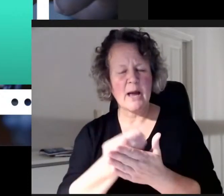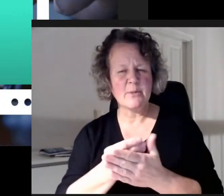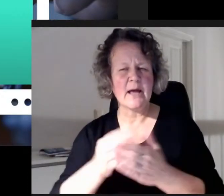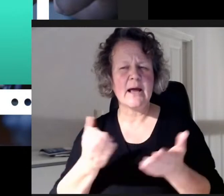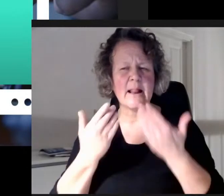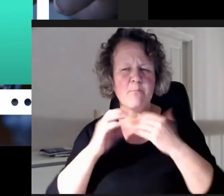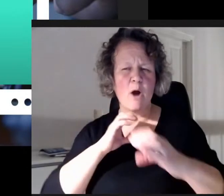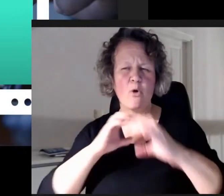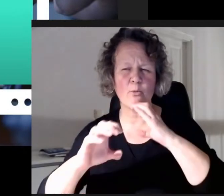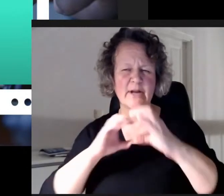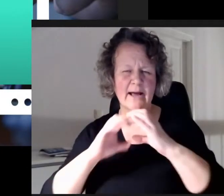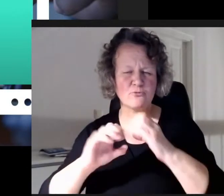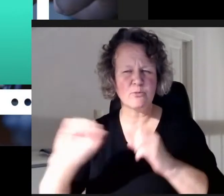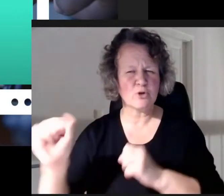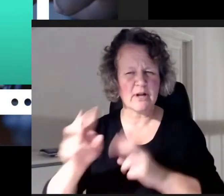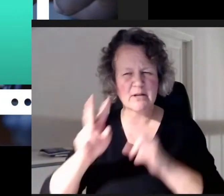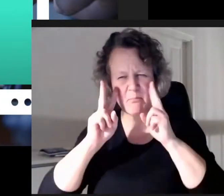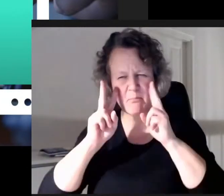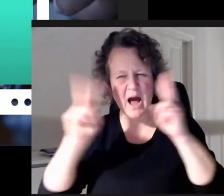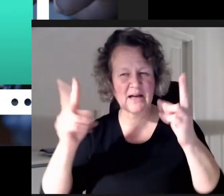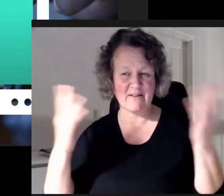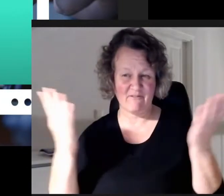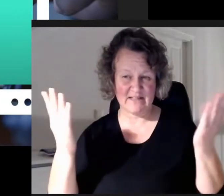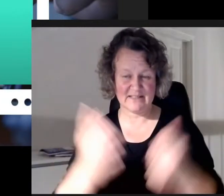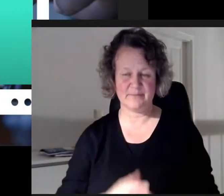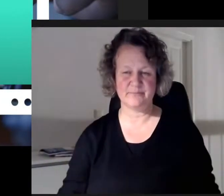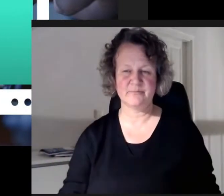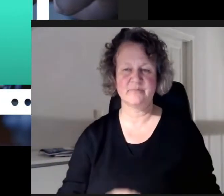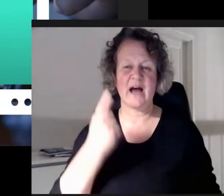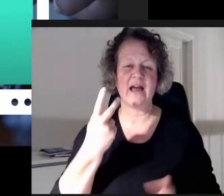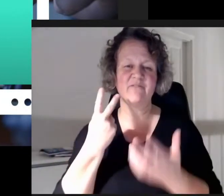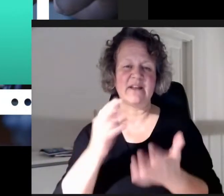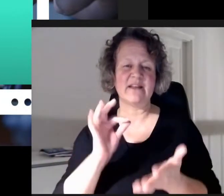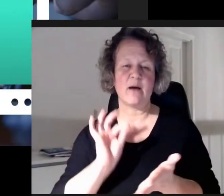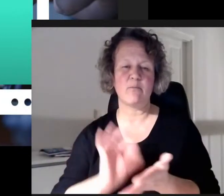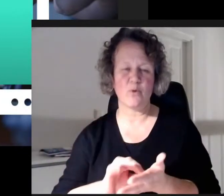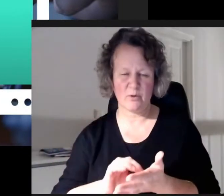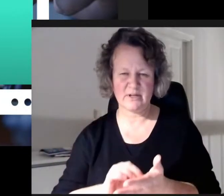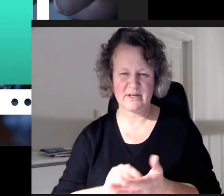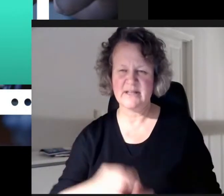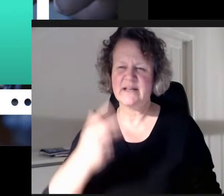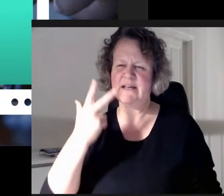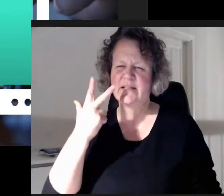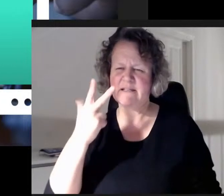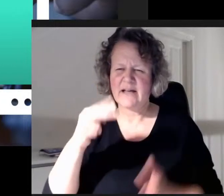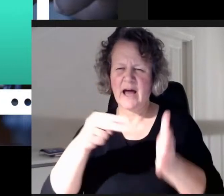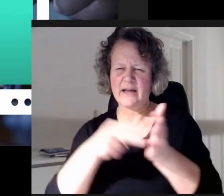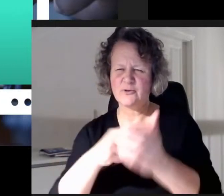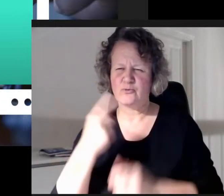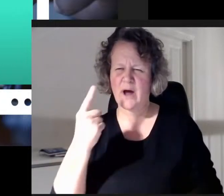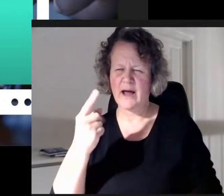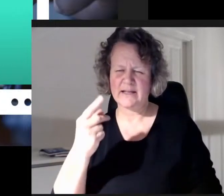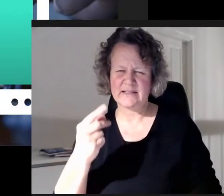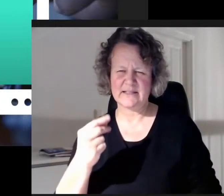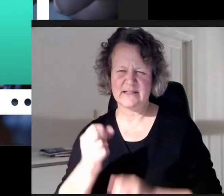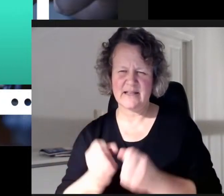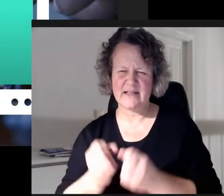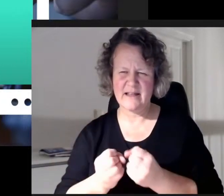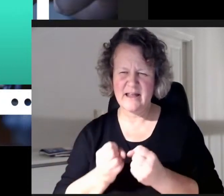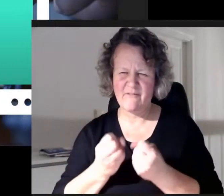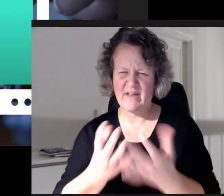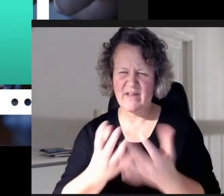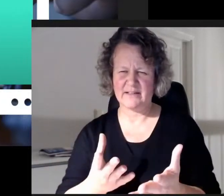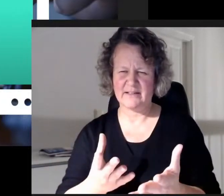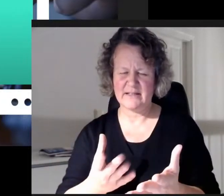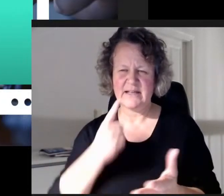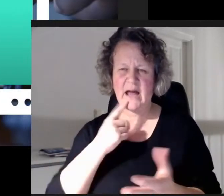need to take in mind. And a very important point here is the doom and the 3-to-1 effect. You should